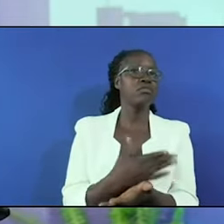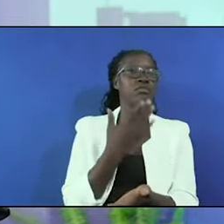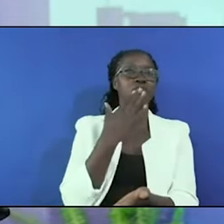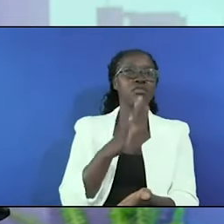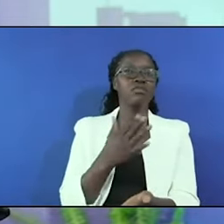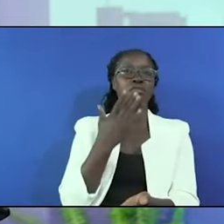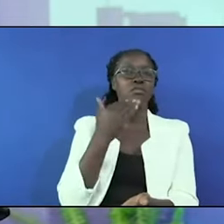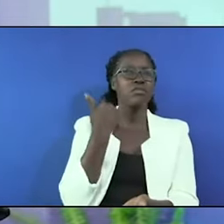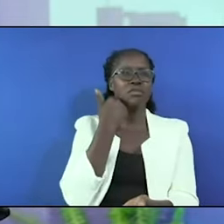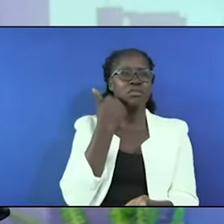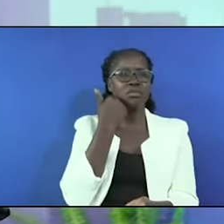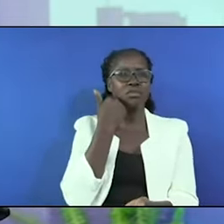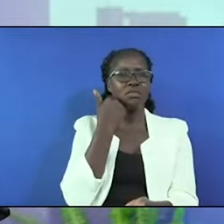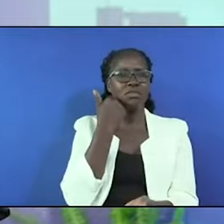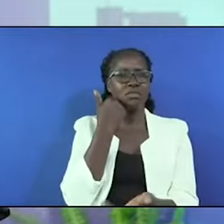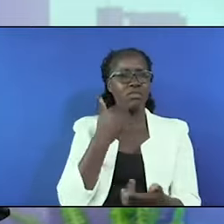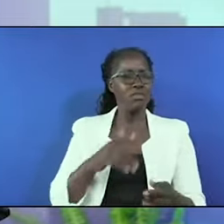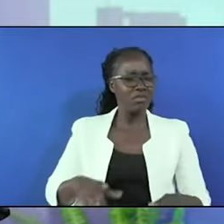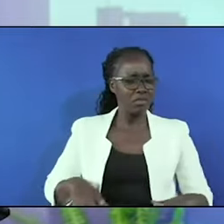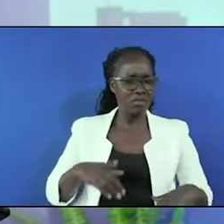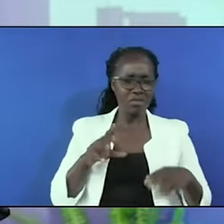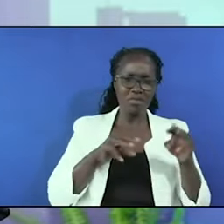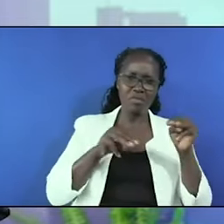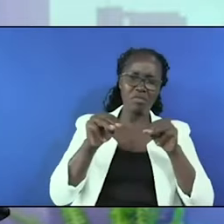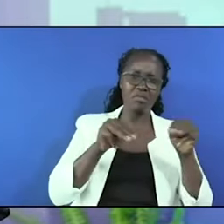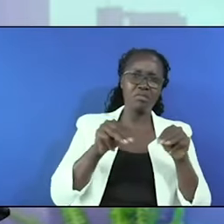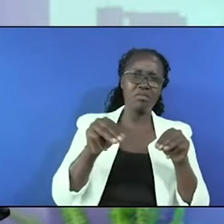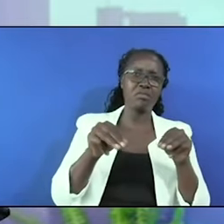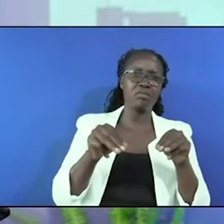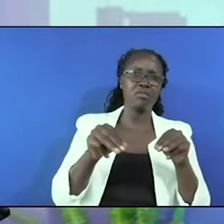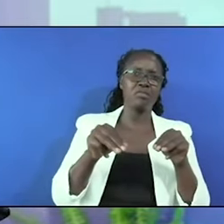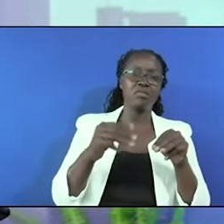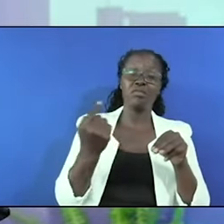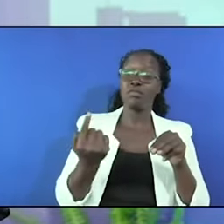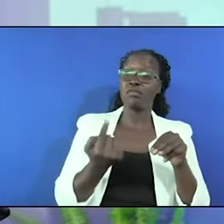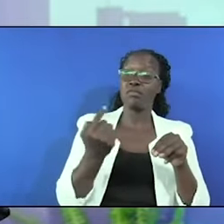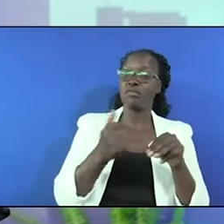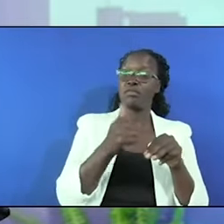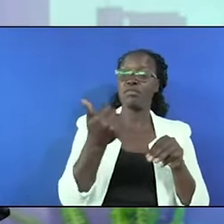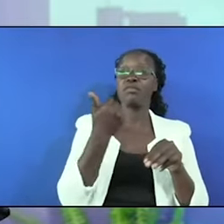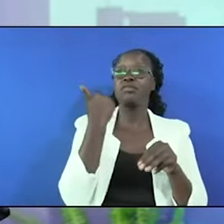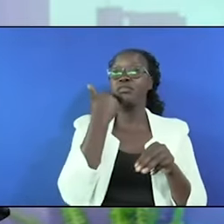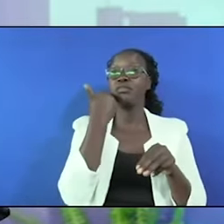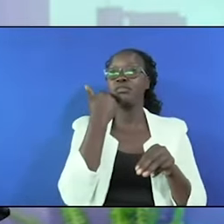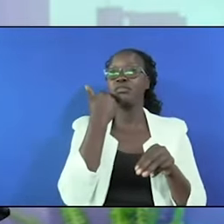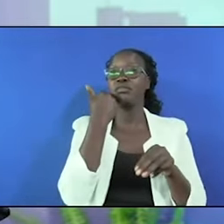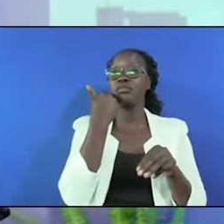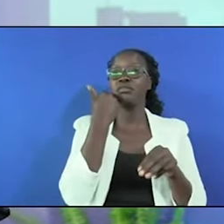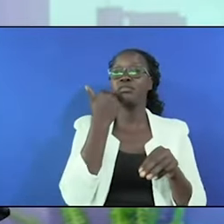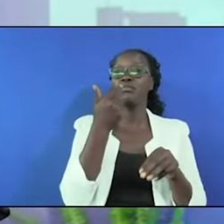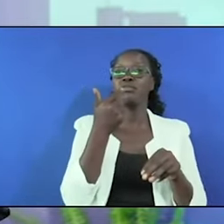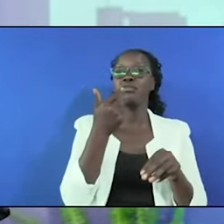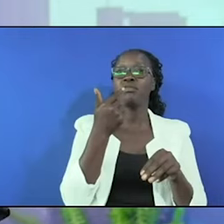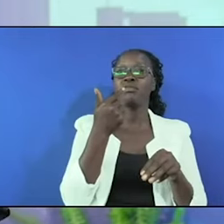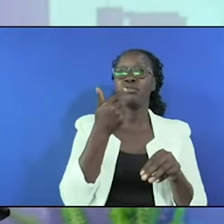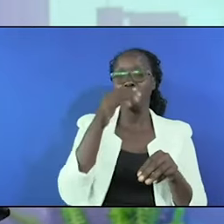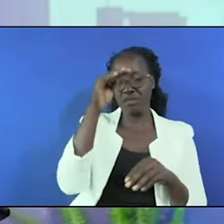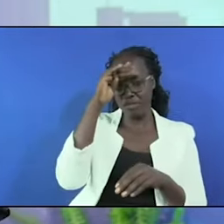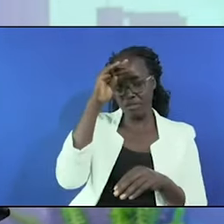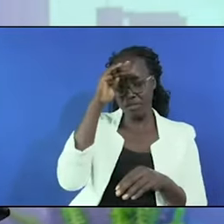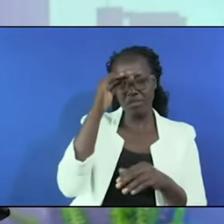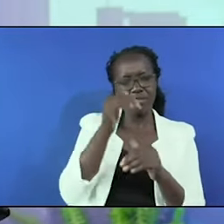diabetes, and others. You can live through life by management. The other disease, he said, was